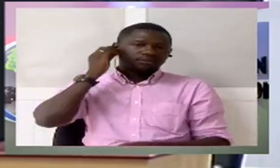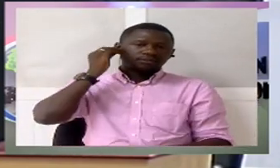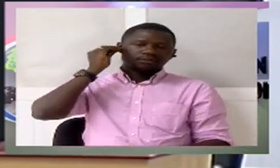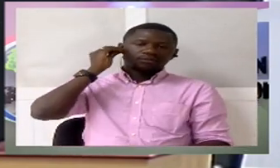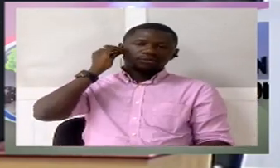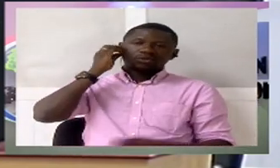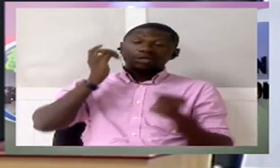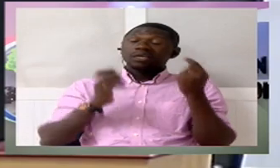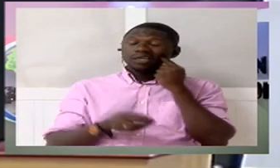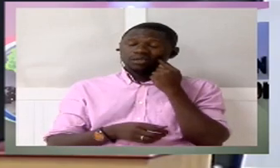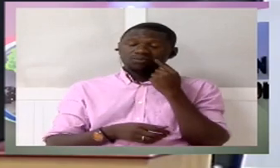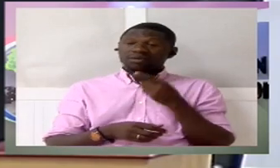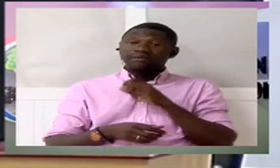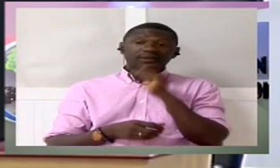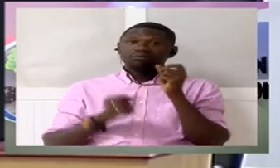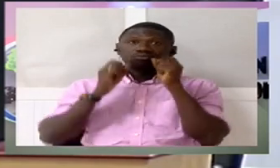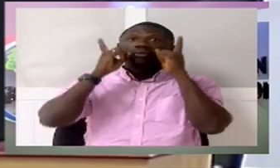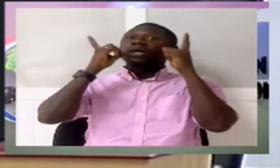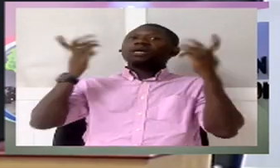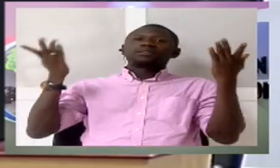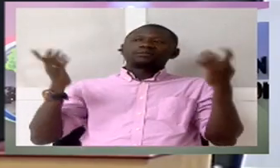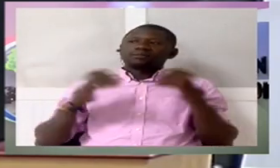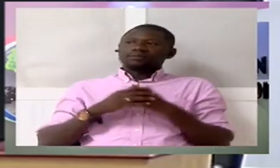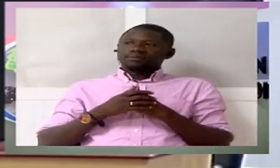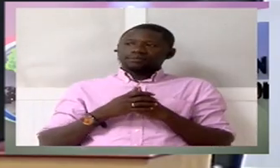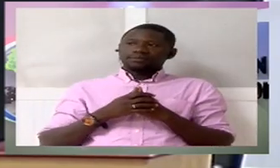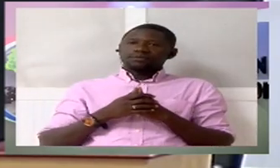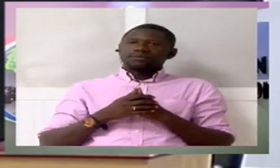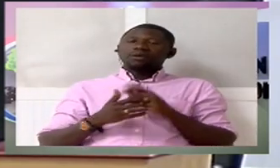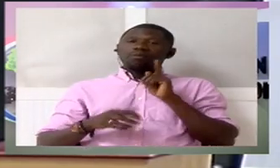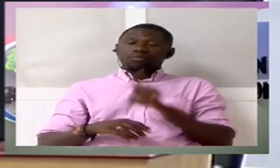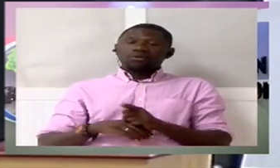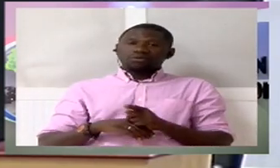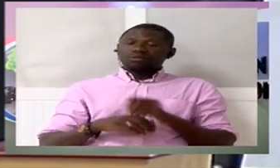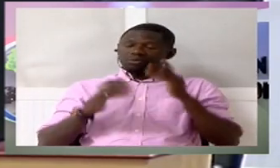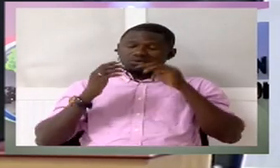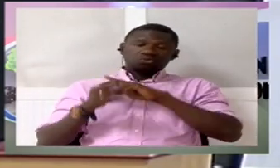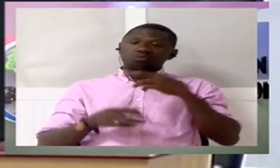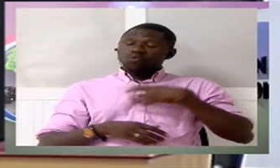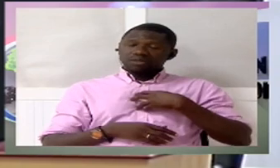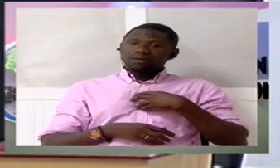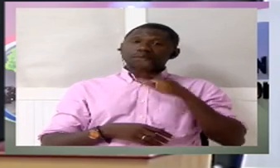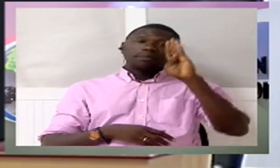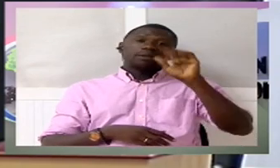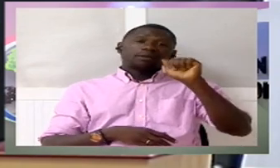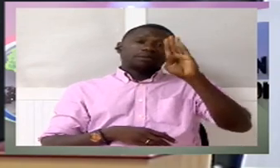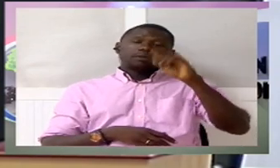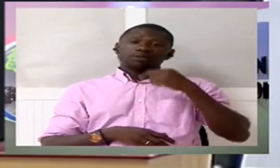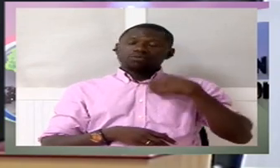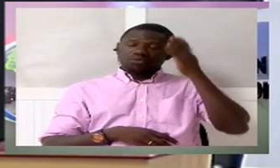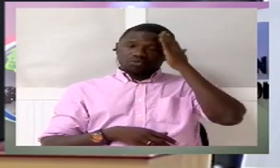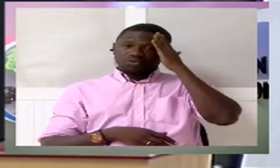there. That day I was very surprised. But I did not want Baba to know.